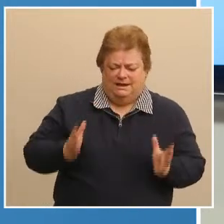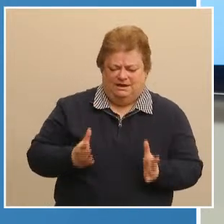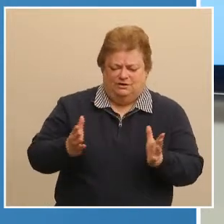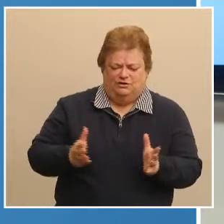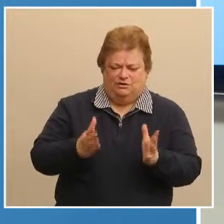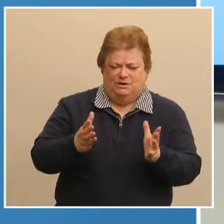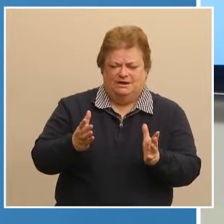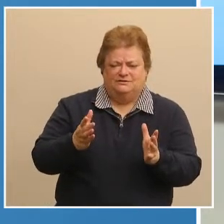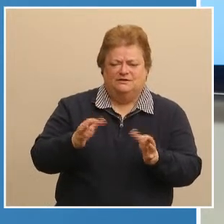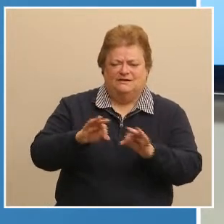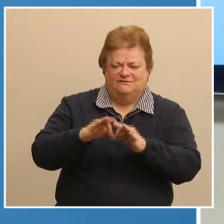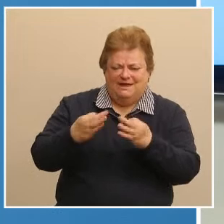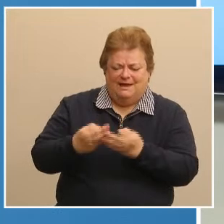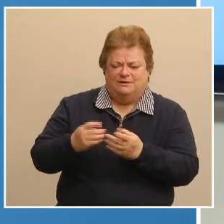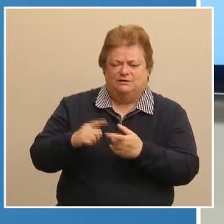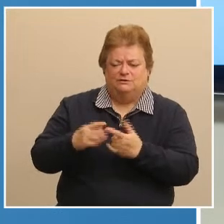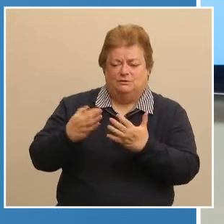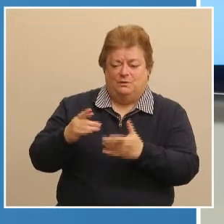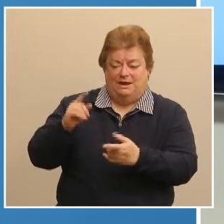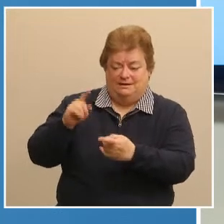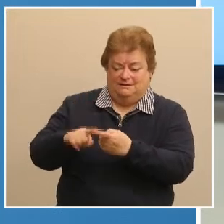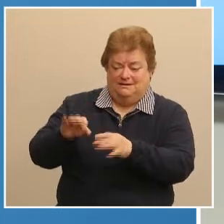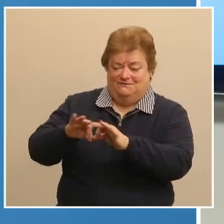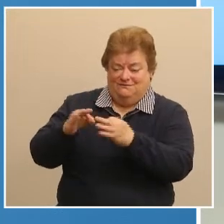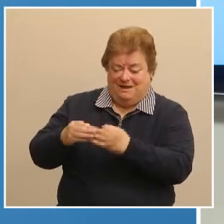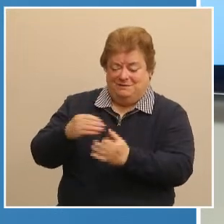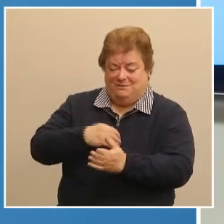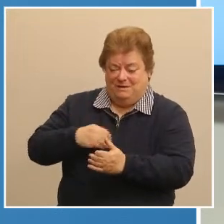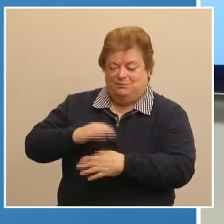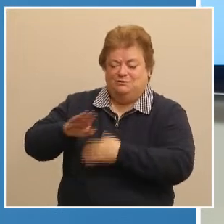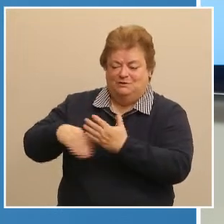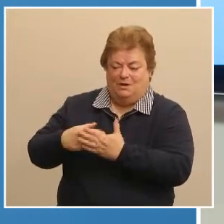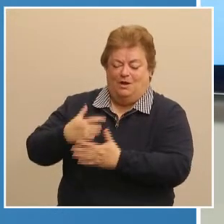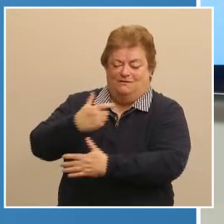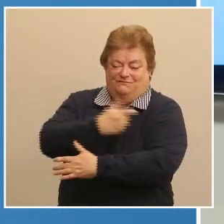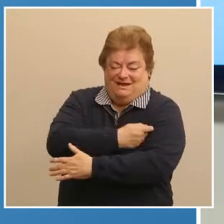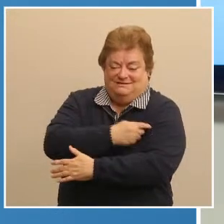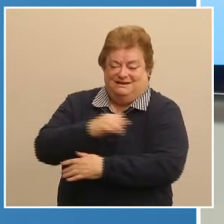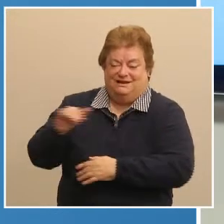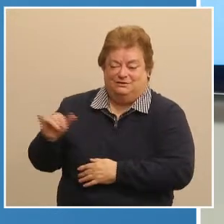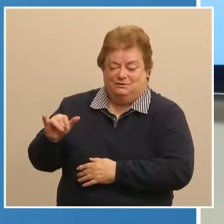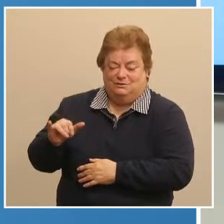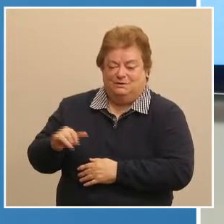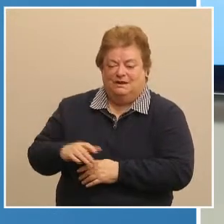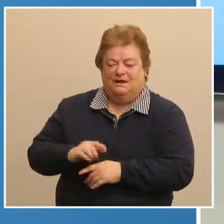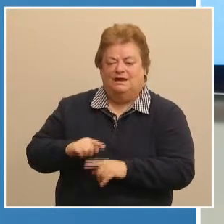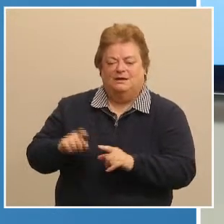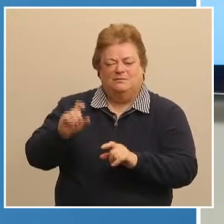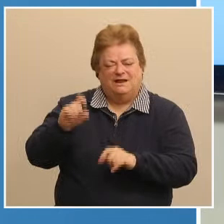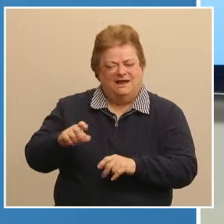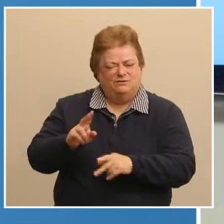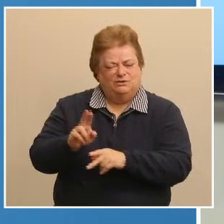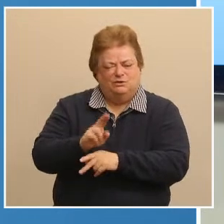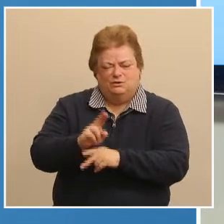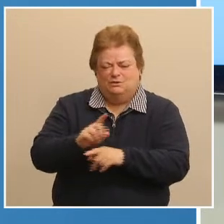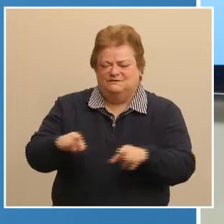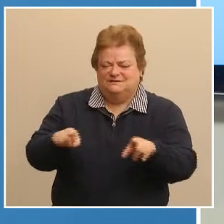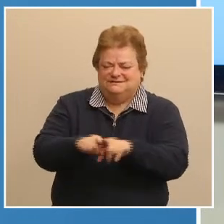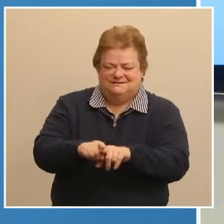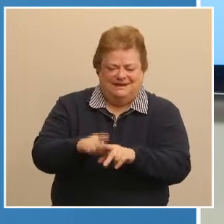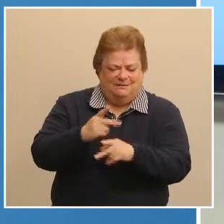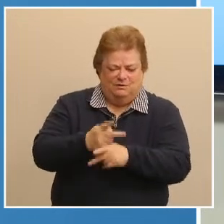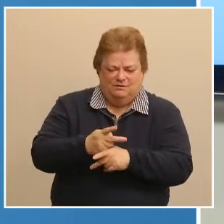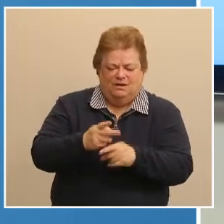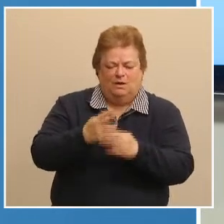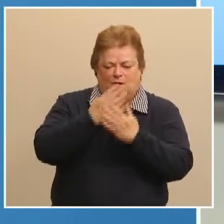encourage them to wait until other family members are vaccinated, but they still need to use those same precautions of wearing the mask